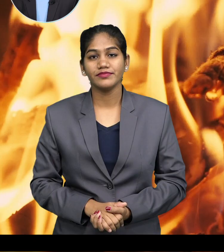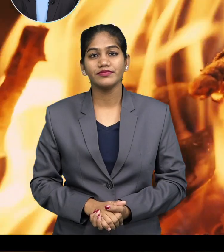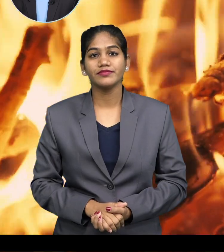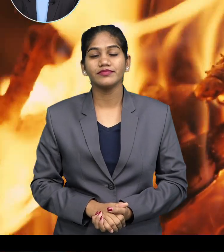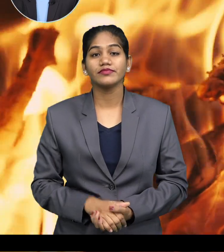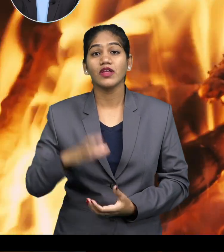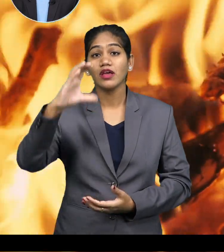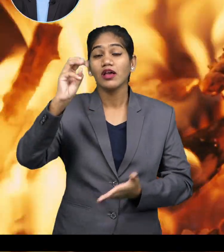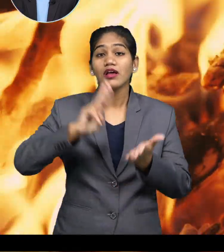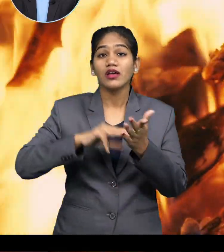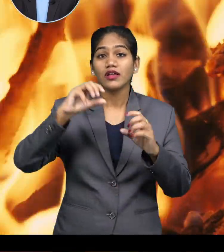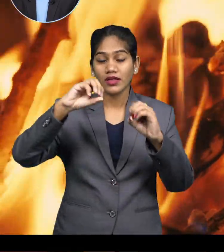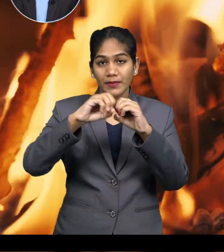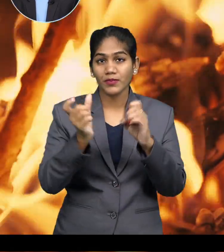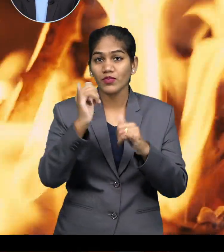combustion,